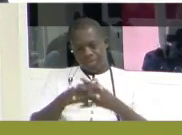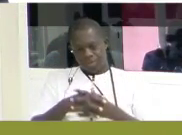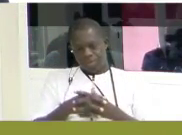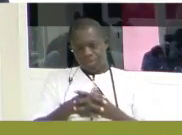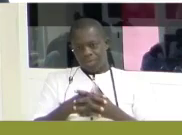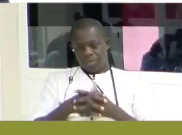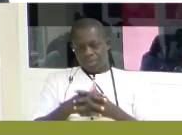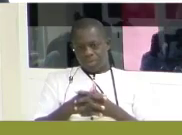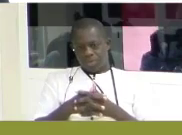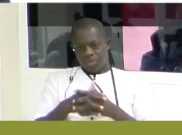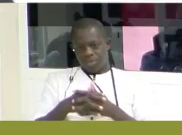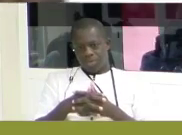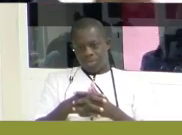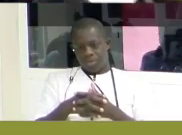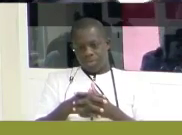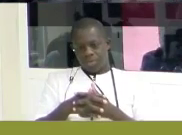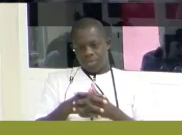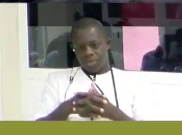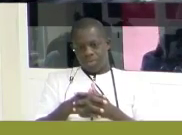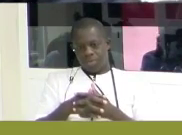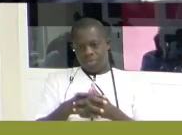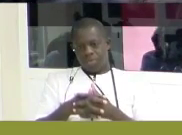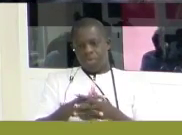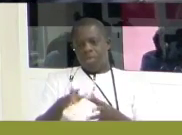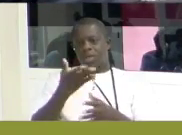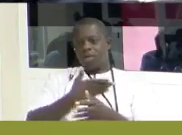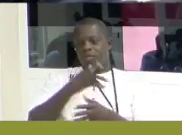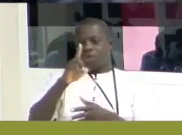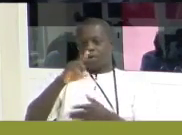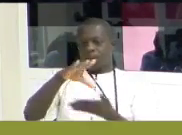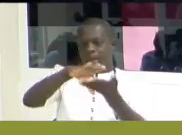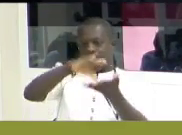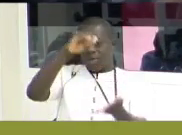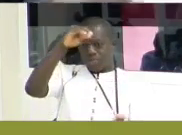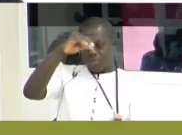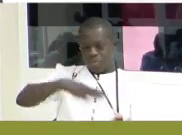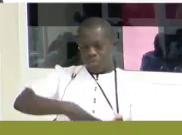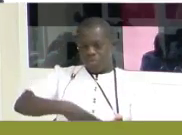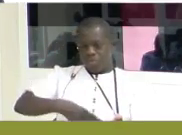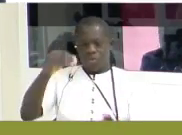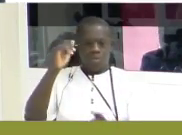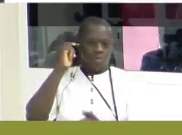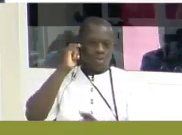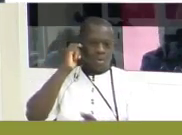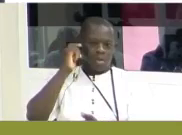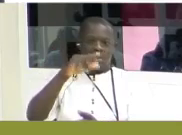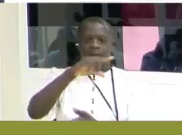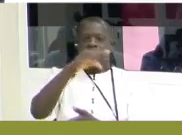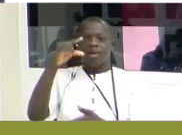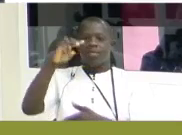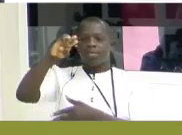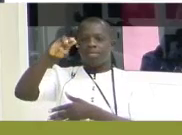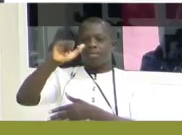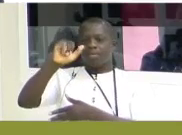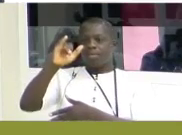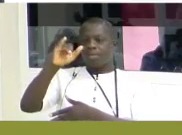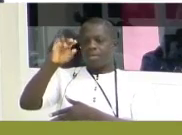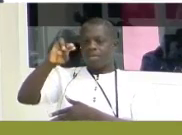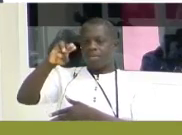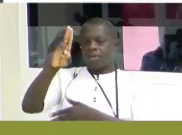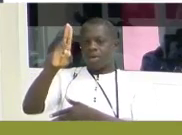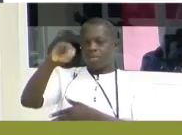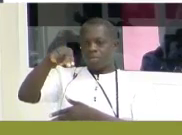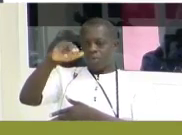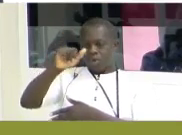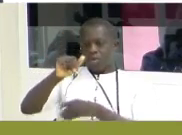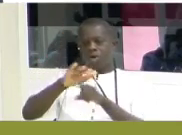And that there was this adopted daughter called Maimuna that let me just be checking on her from time to time. Unfortunately, I couldn't